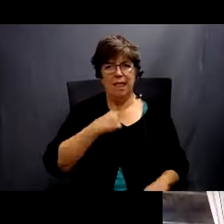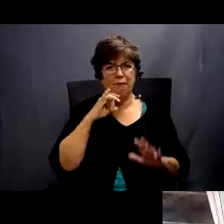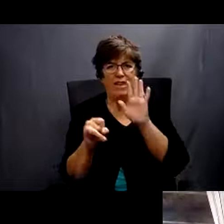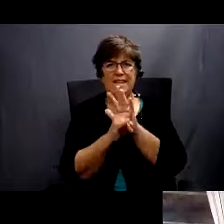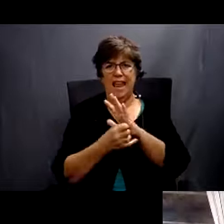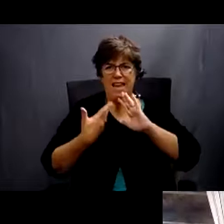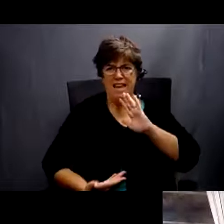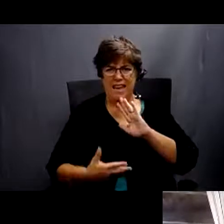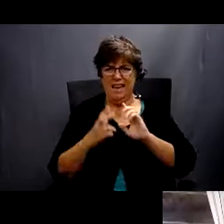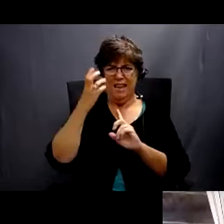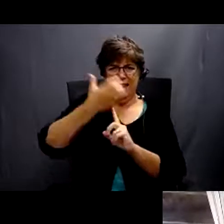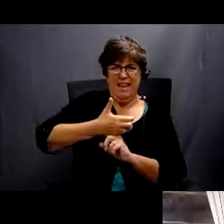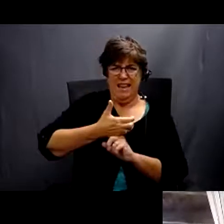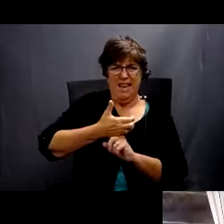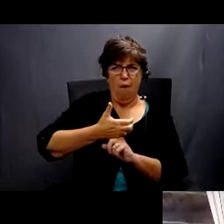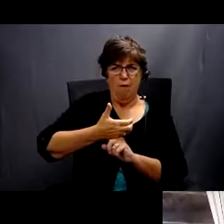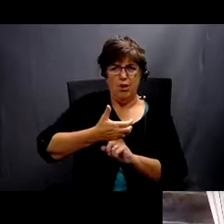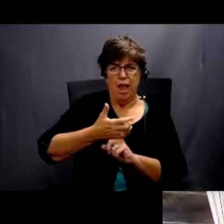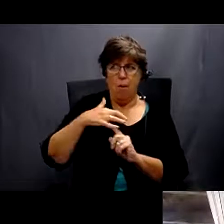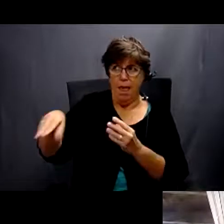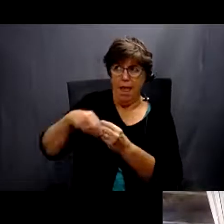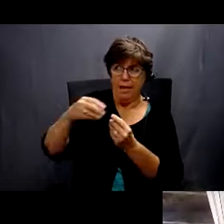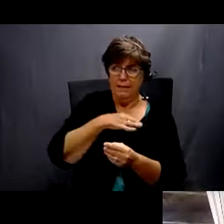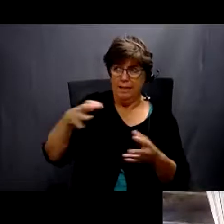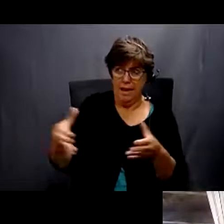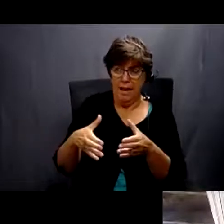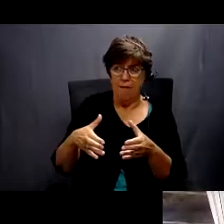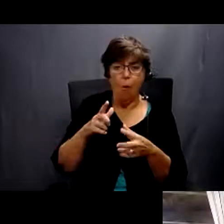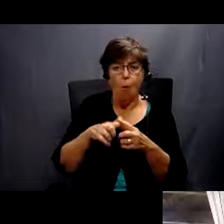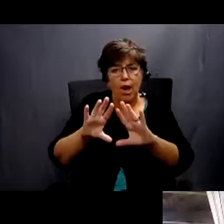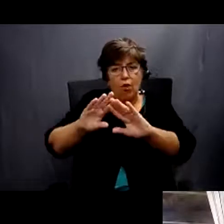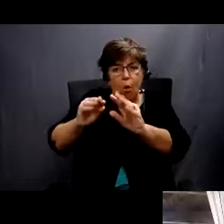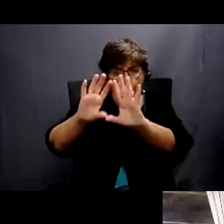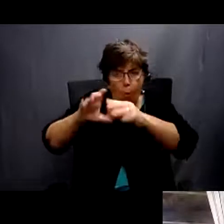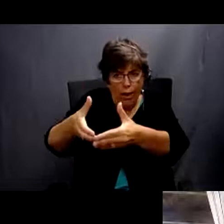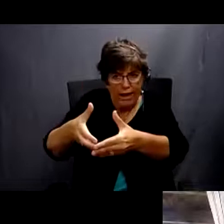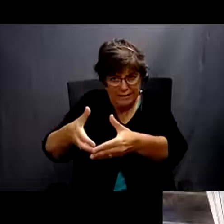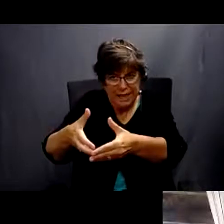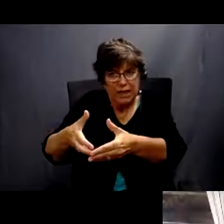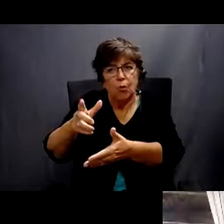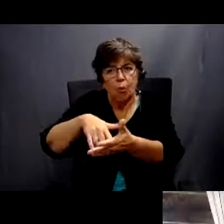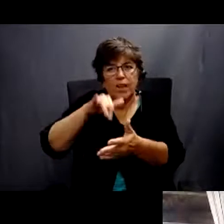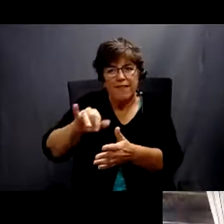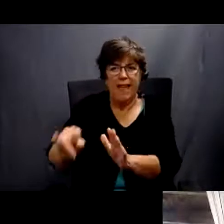way. And what is my organizational identity? Like, what is that outside of Tara Wilhelmi? And so that has been an